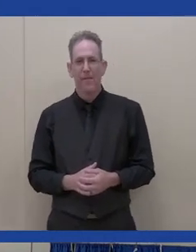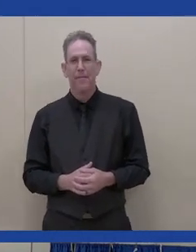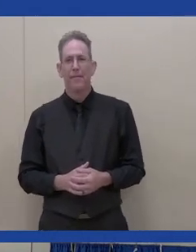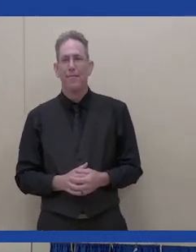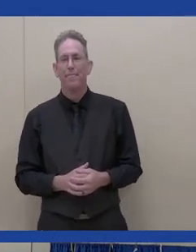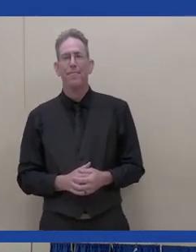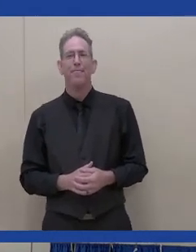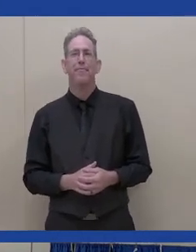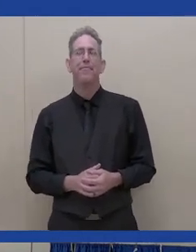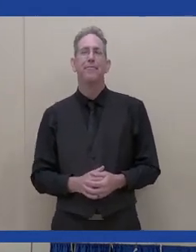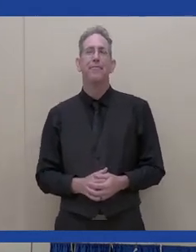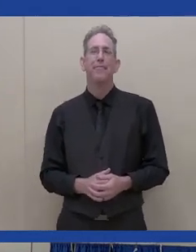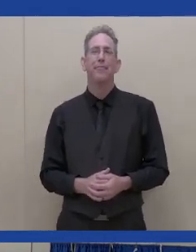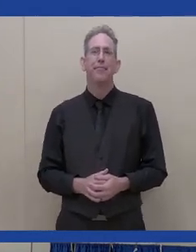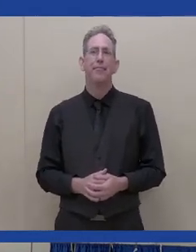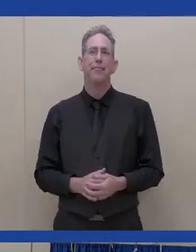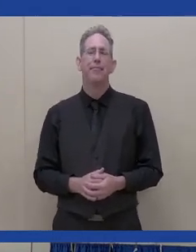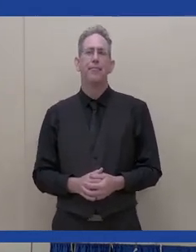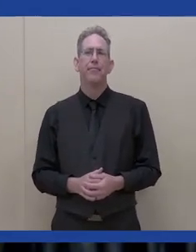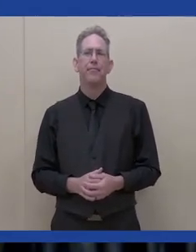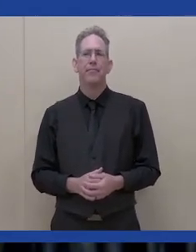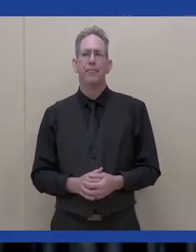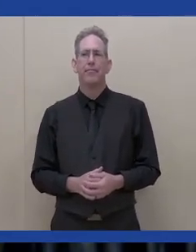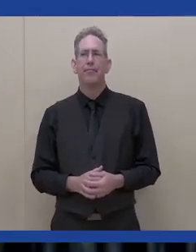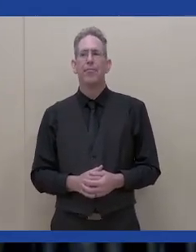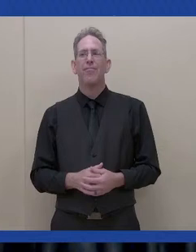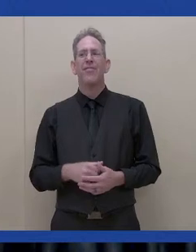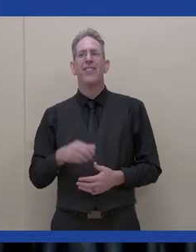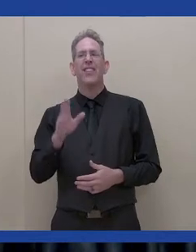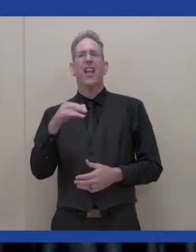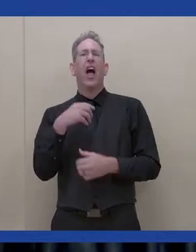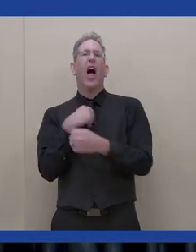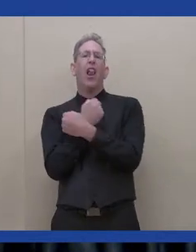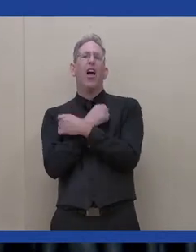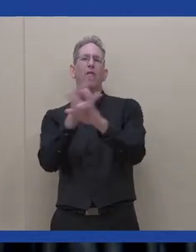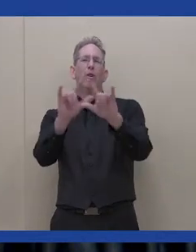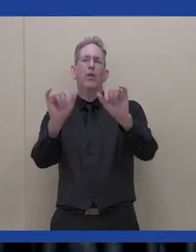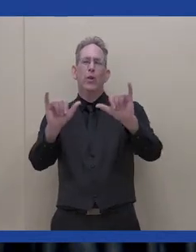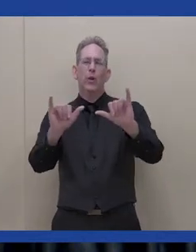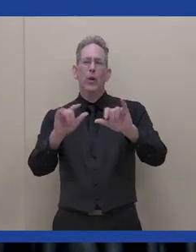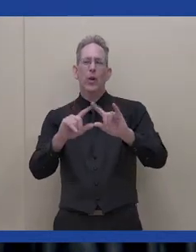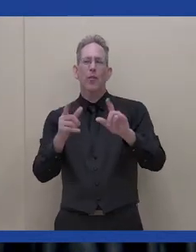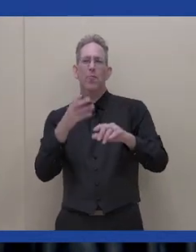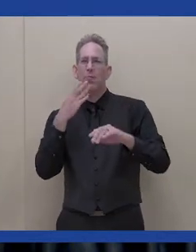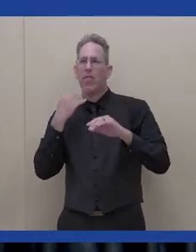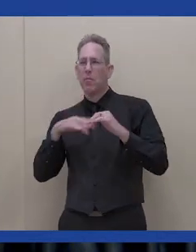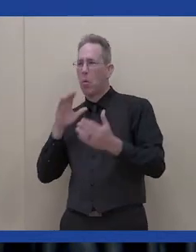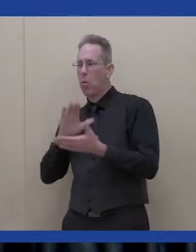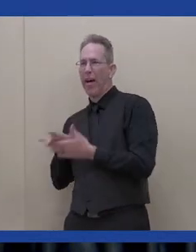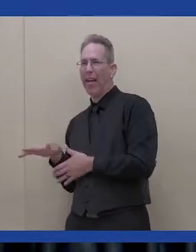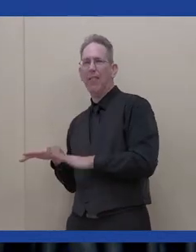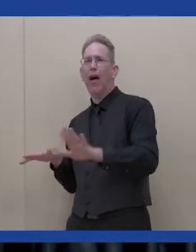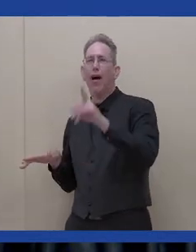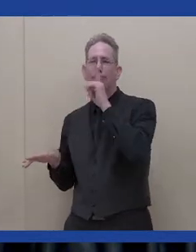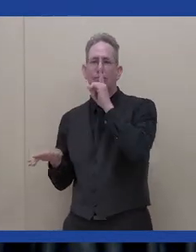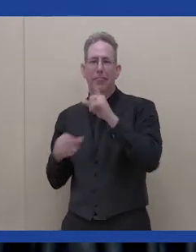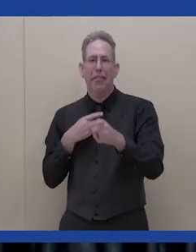Like my wife and kids, but I love you too, and our whole city should be deeply appreciative for your